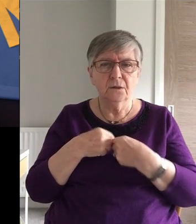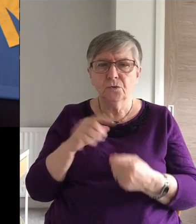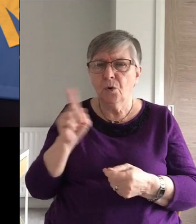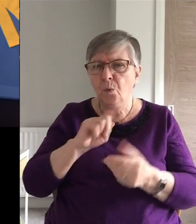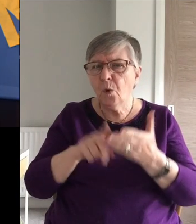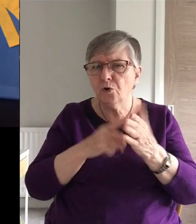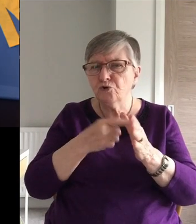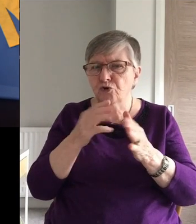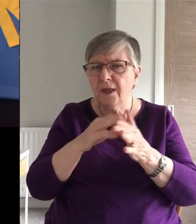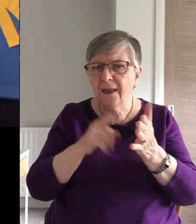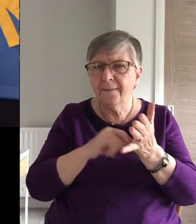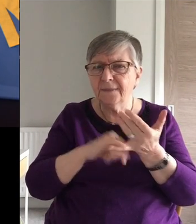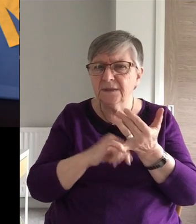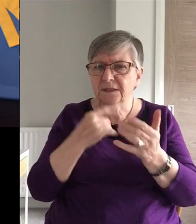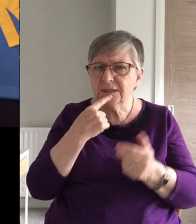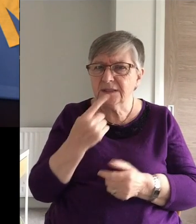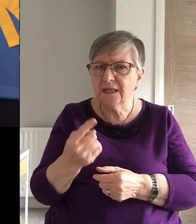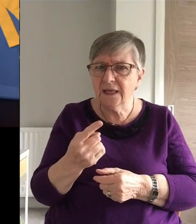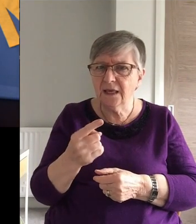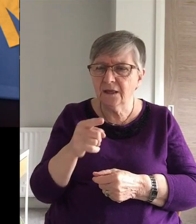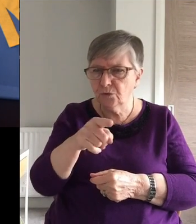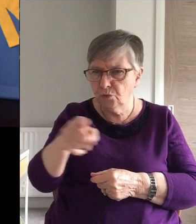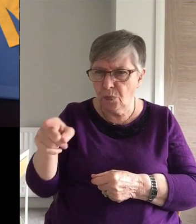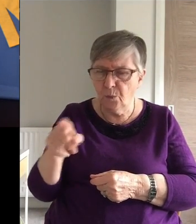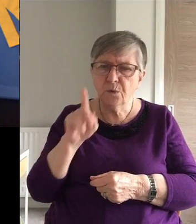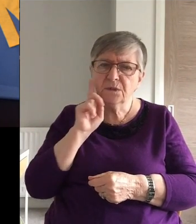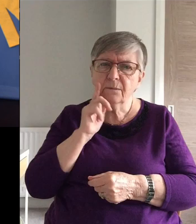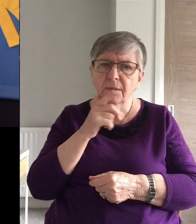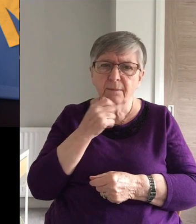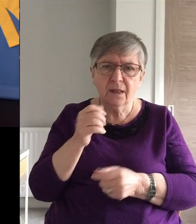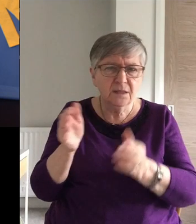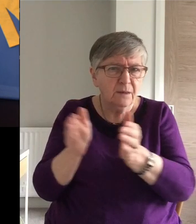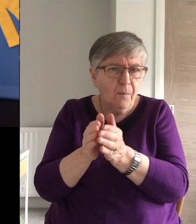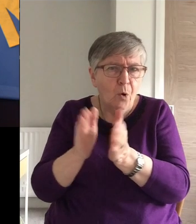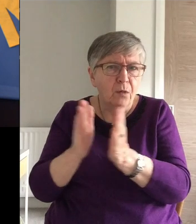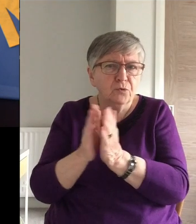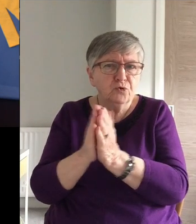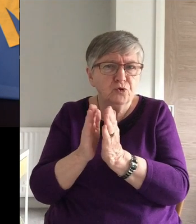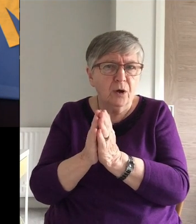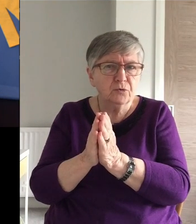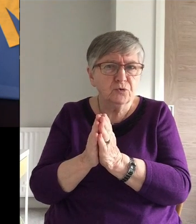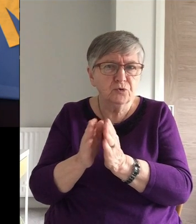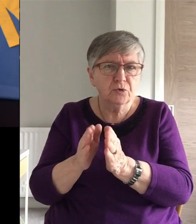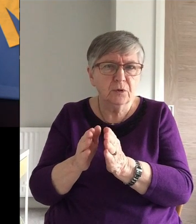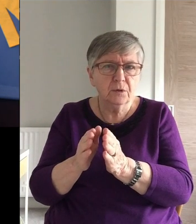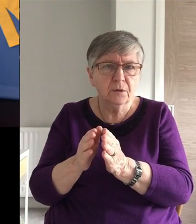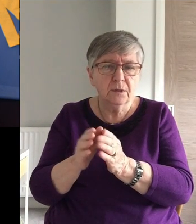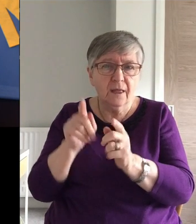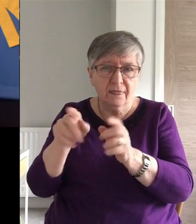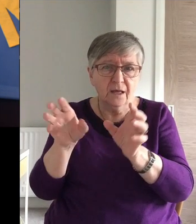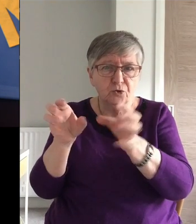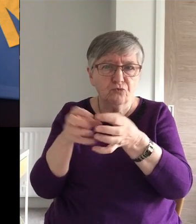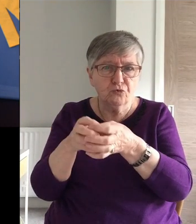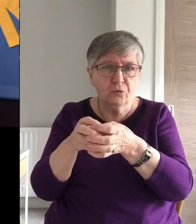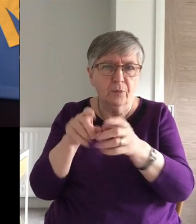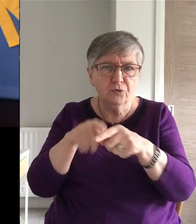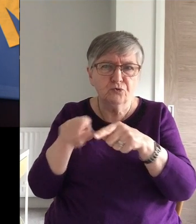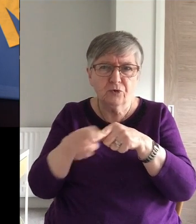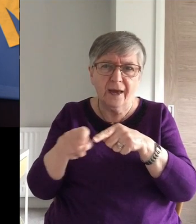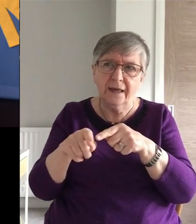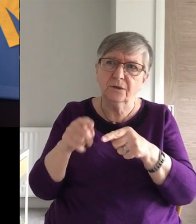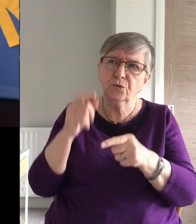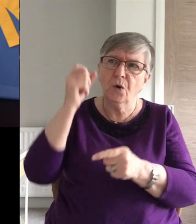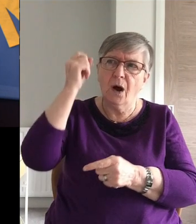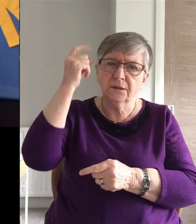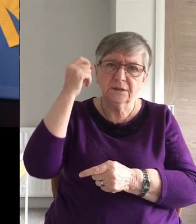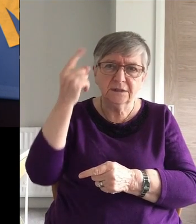But what does James then say to this small, scattered church finding its feet in a hostile world, this group of people trying to